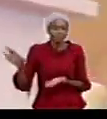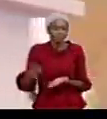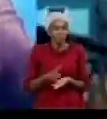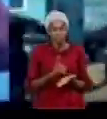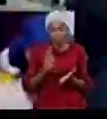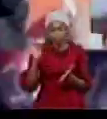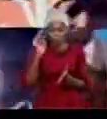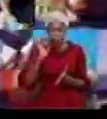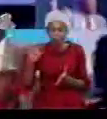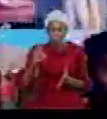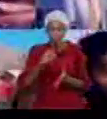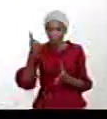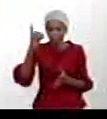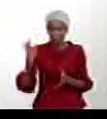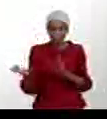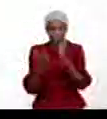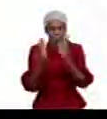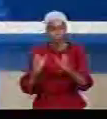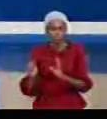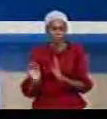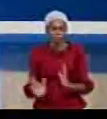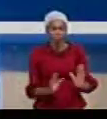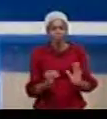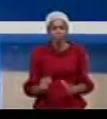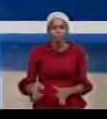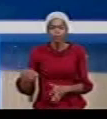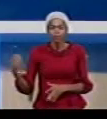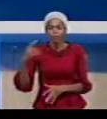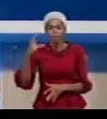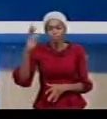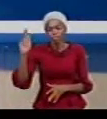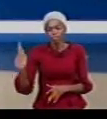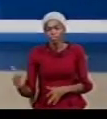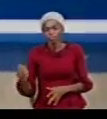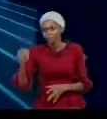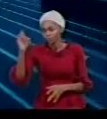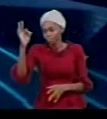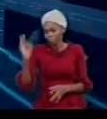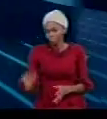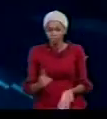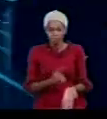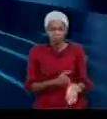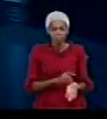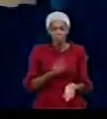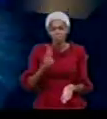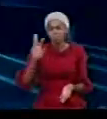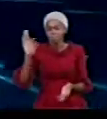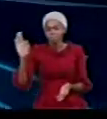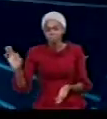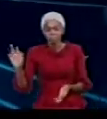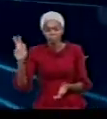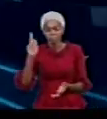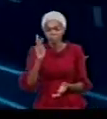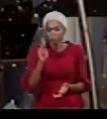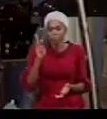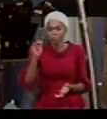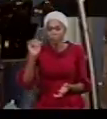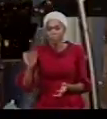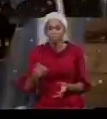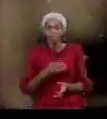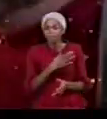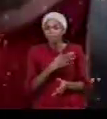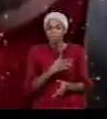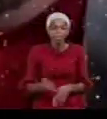God's servant. Convener of GCK, Pastor Dr. W.F. Kumuyi, with global choir ministering from across the world,